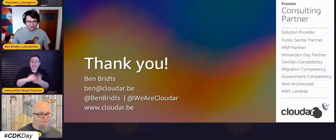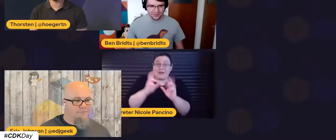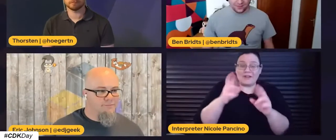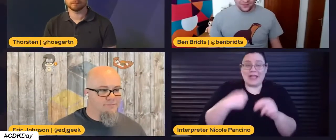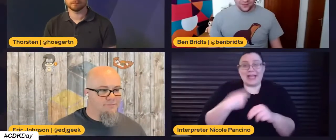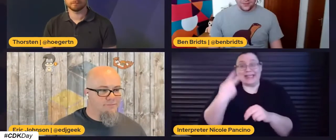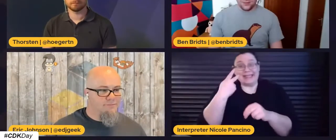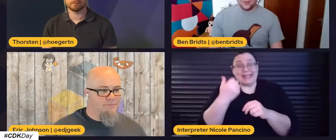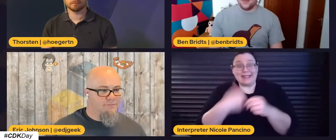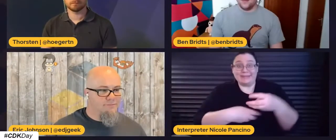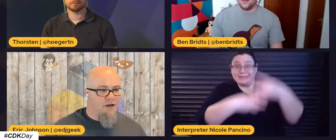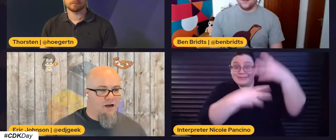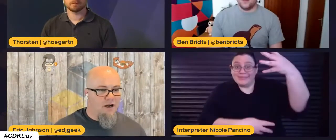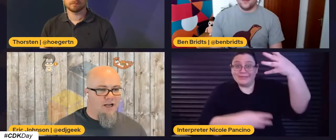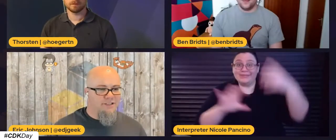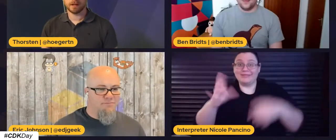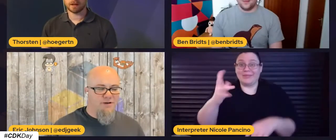chat.